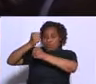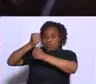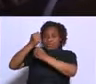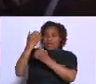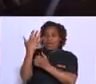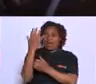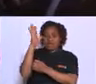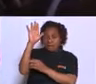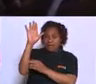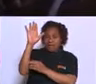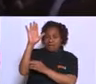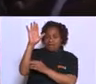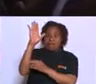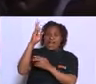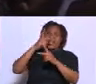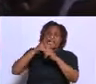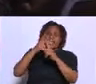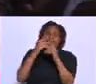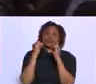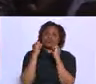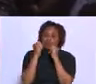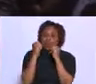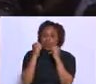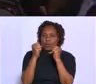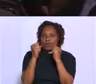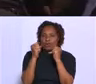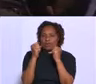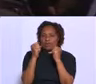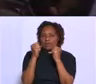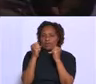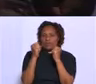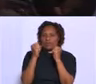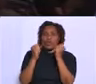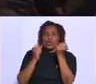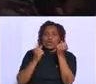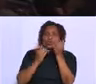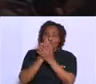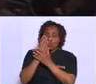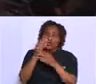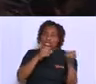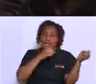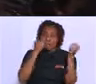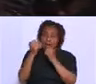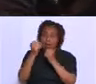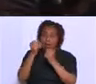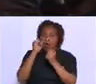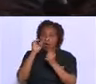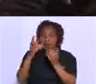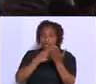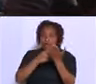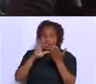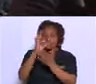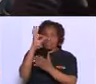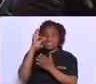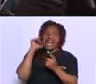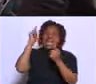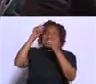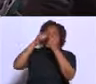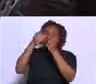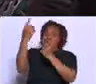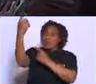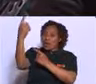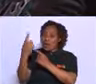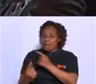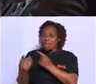katika mikono yako. Keep us strong. Utuweke imara. Through the power of the Holy Spirit. Kwa njia nguvu wa Roho Mtakatifu. Until you come again.